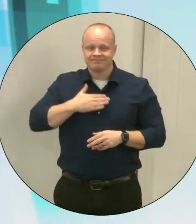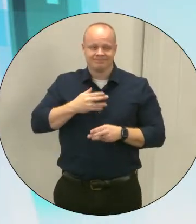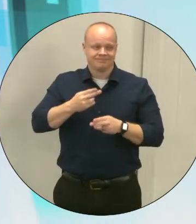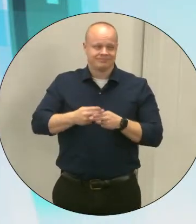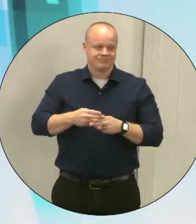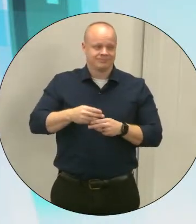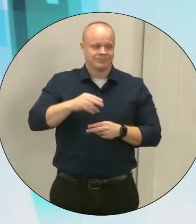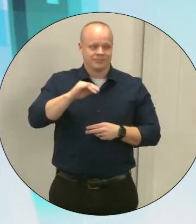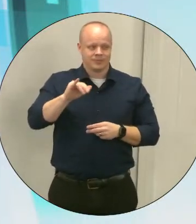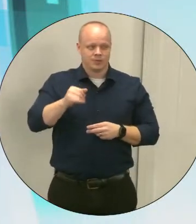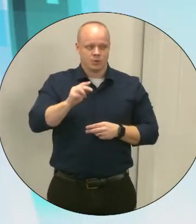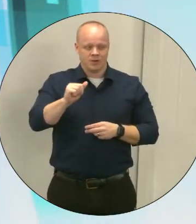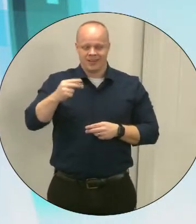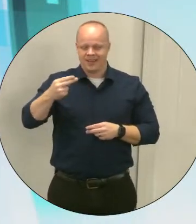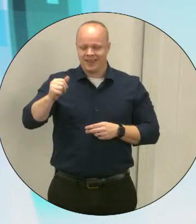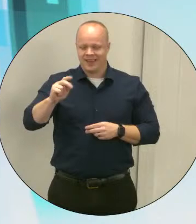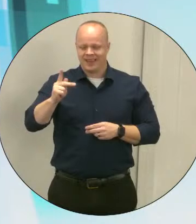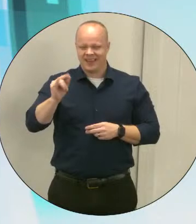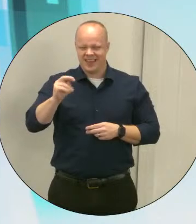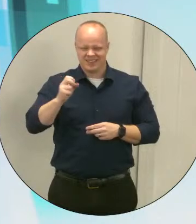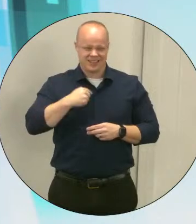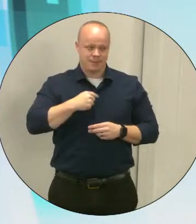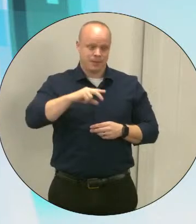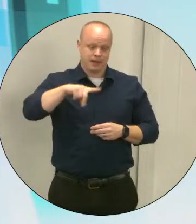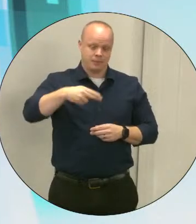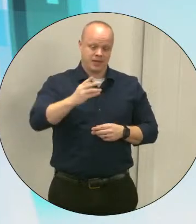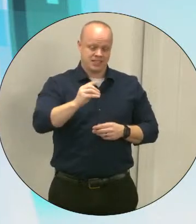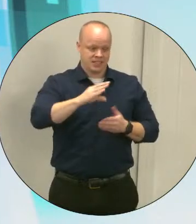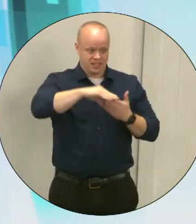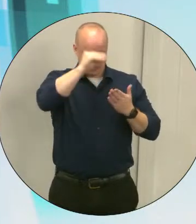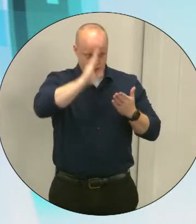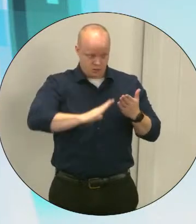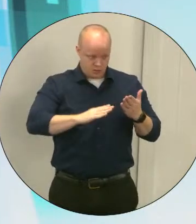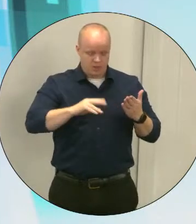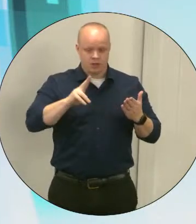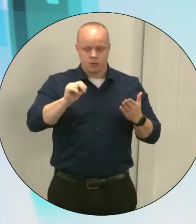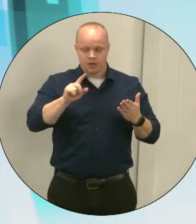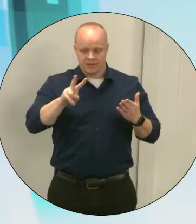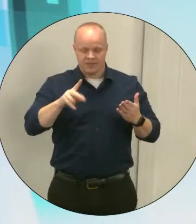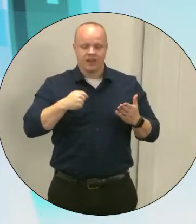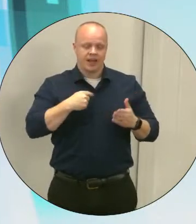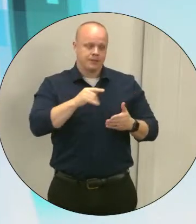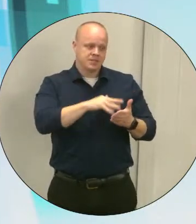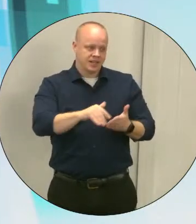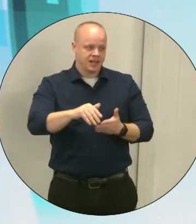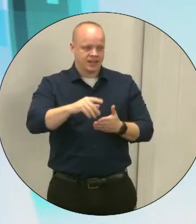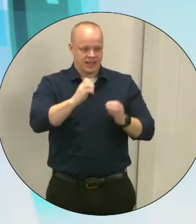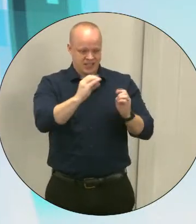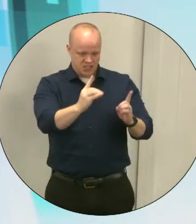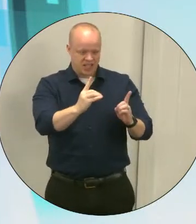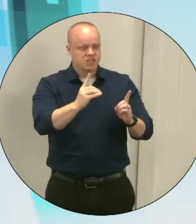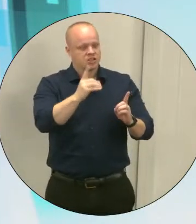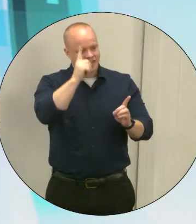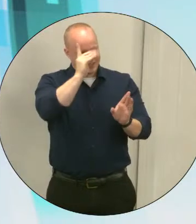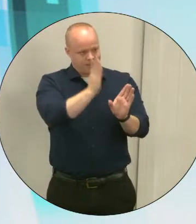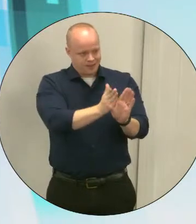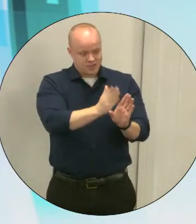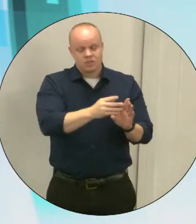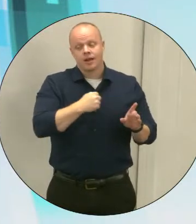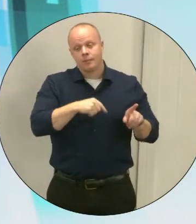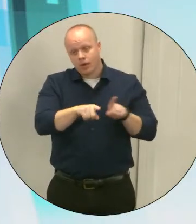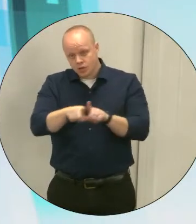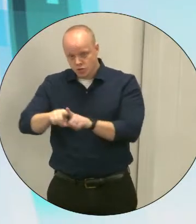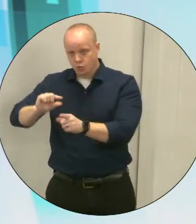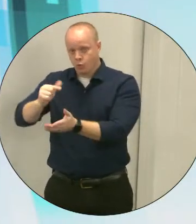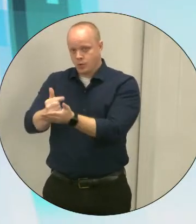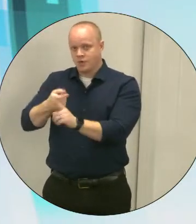Jordan Hankins. I am a PhD student at UNLV. I'm studying educational psychology, and I'm also a graduate of the Clark County School